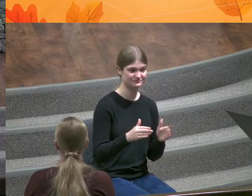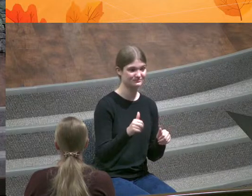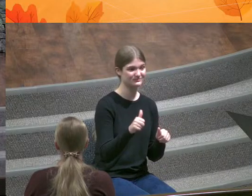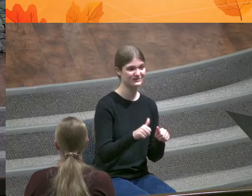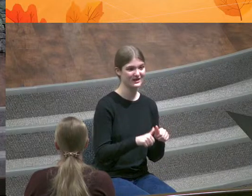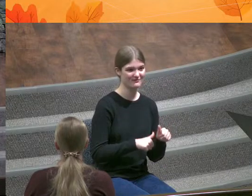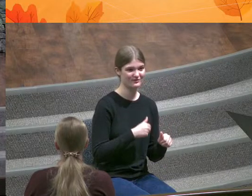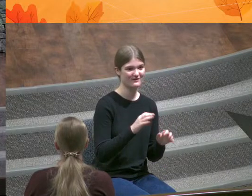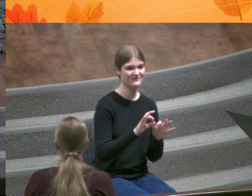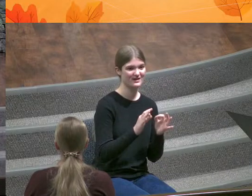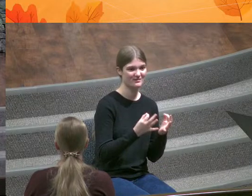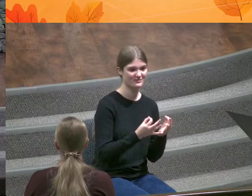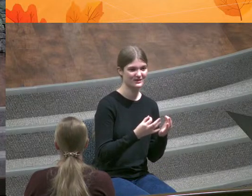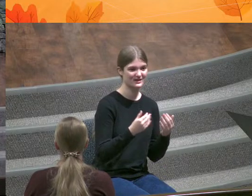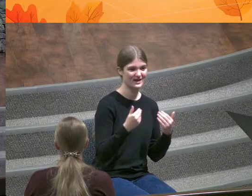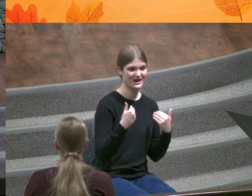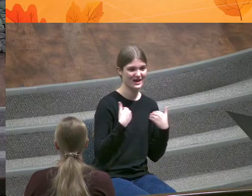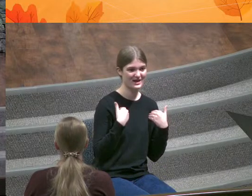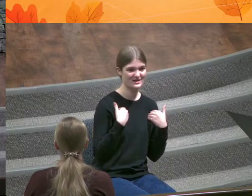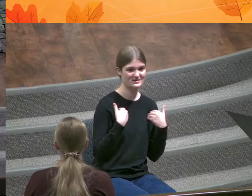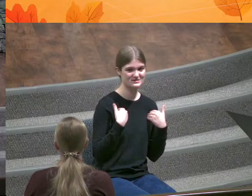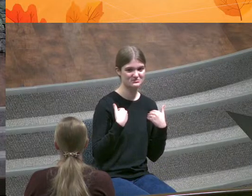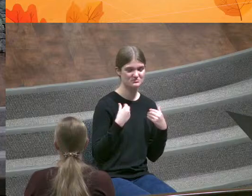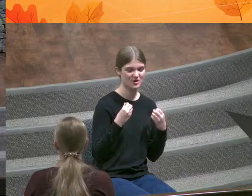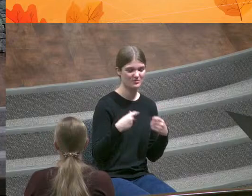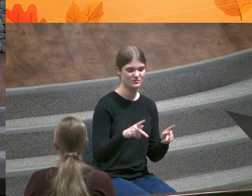Every family's got that possibility somewhere.